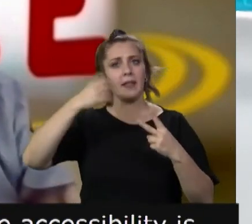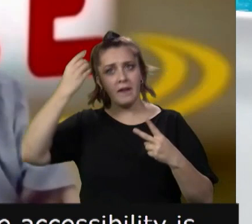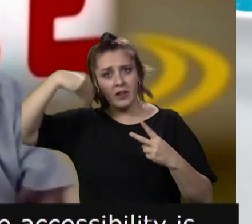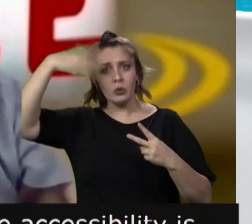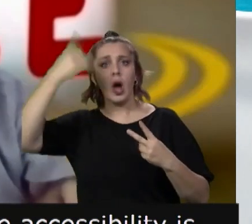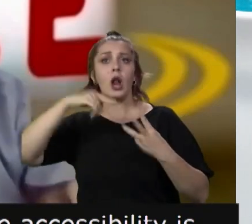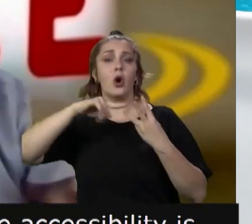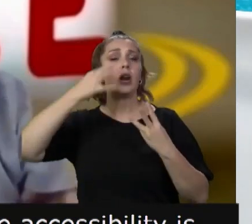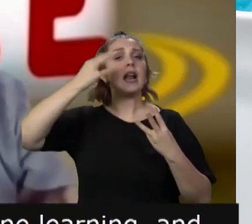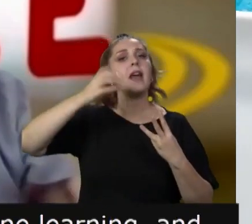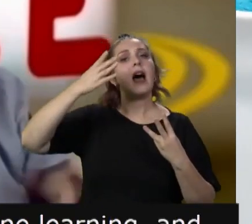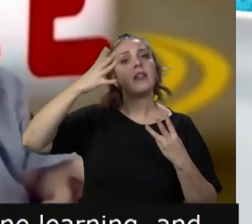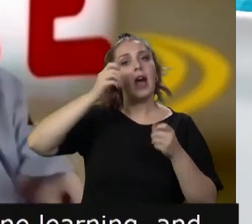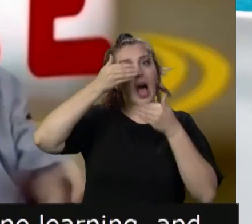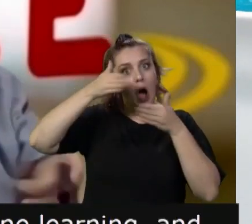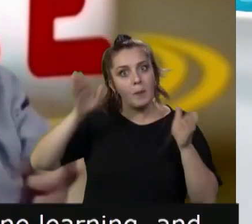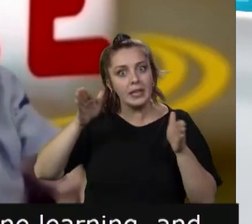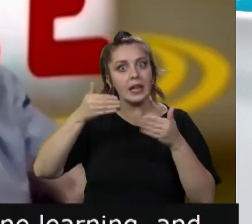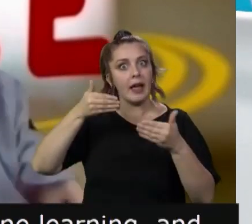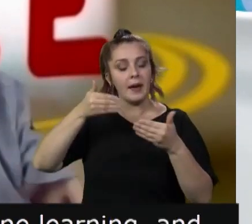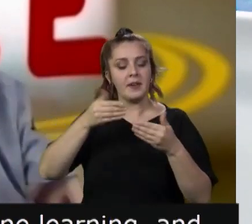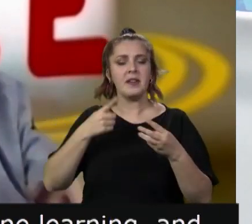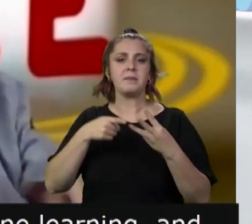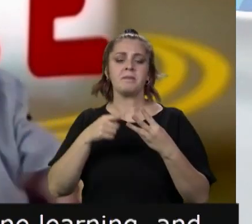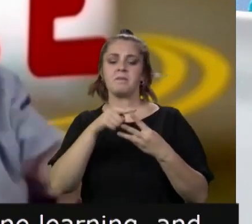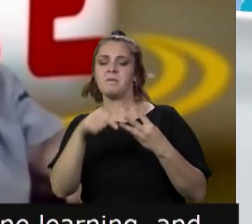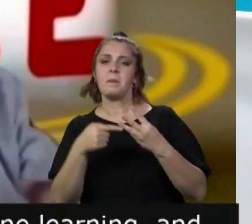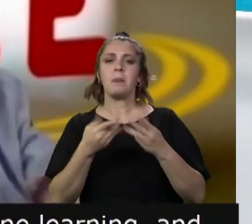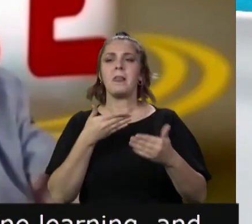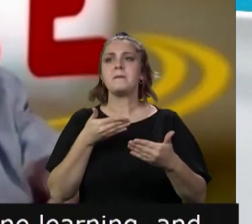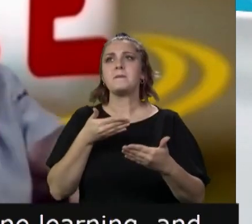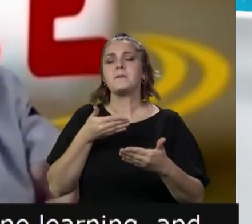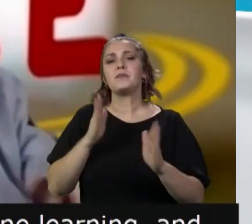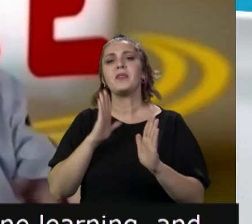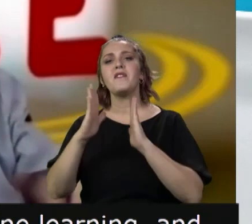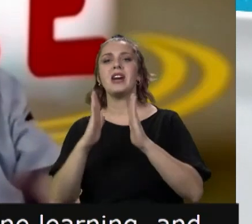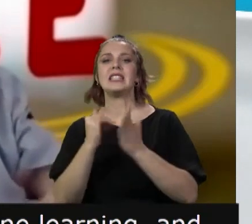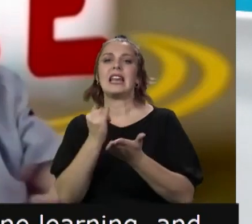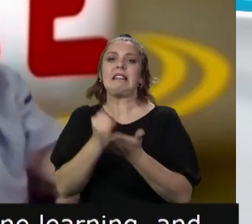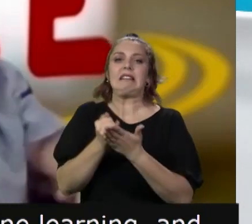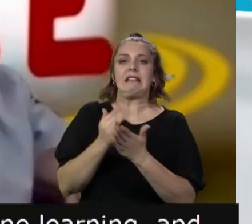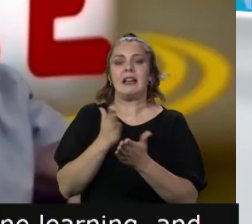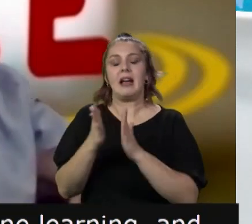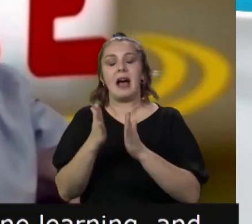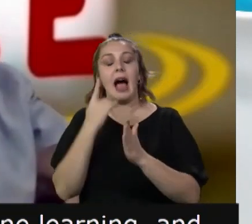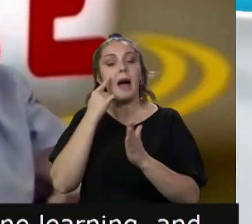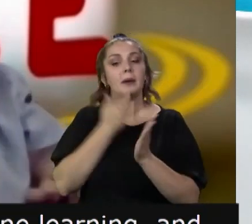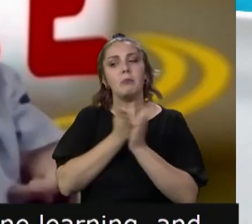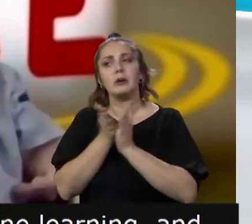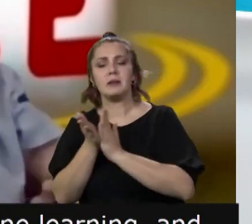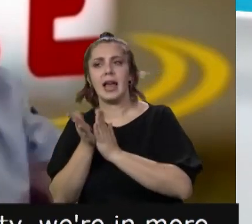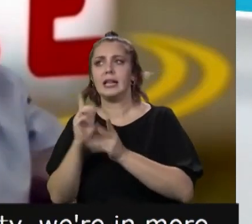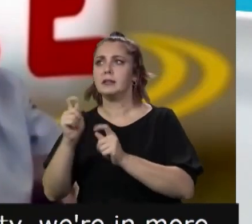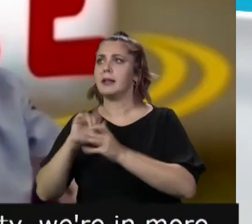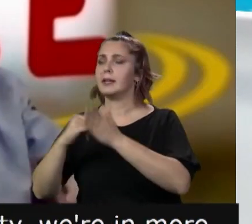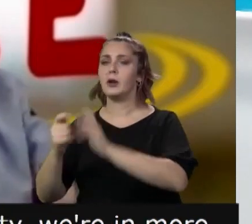virtual reality and augmented reality, we're in more of an experimental stage in terms of accessibility.